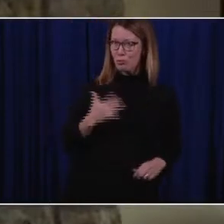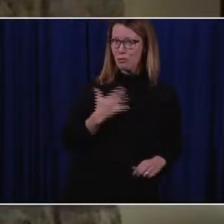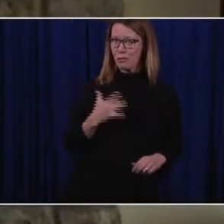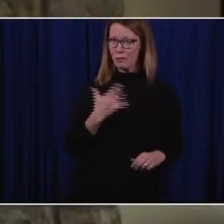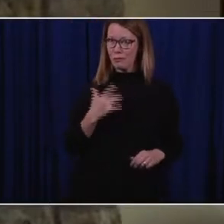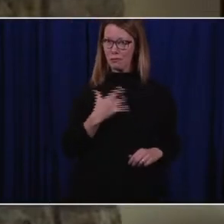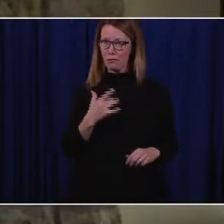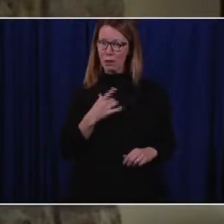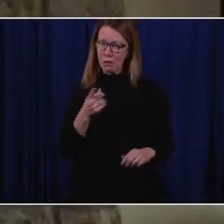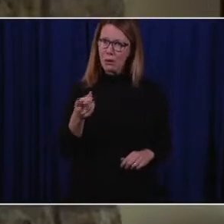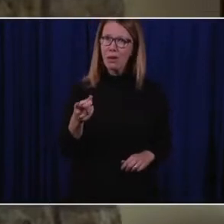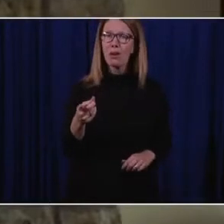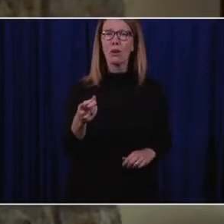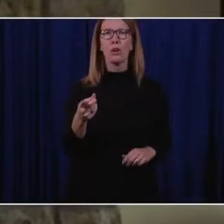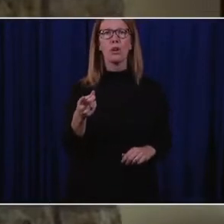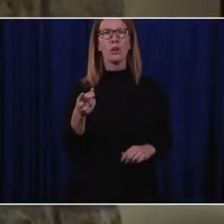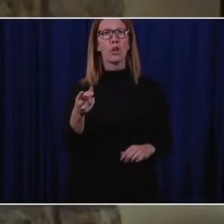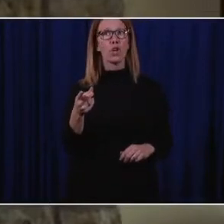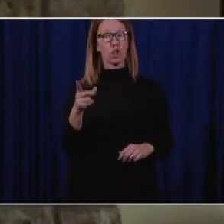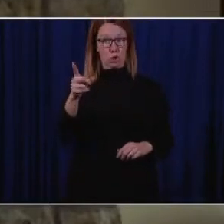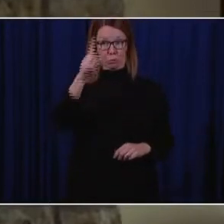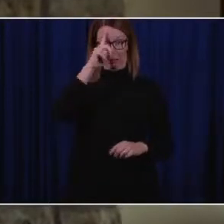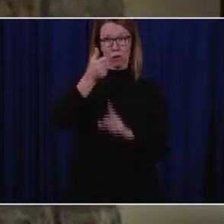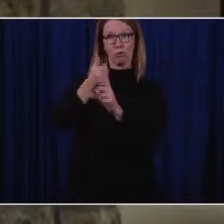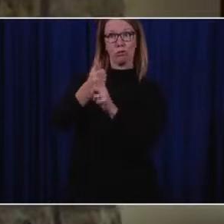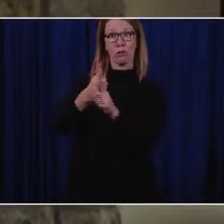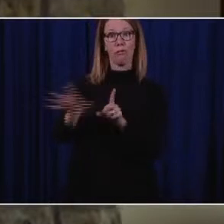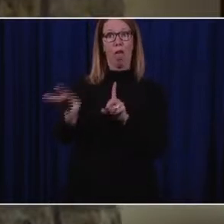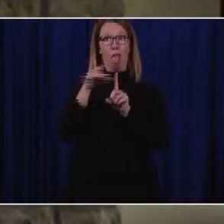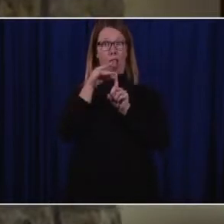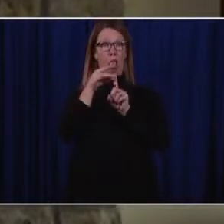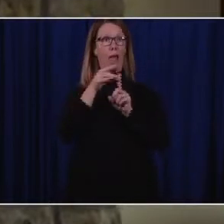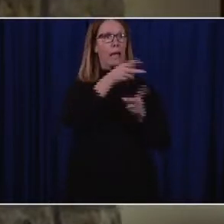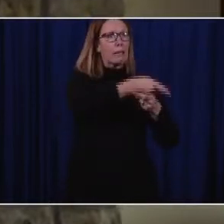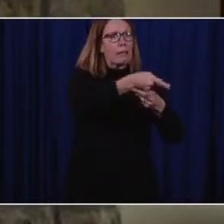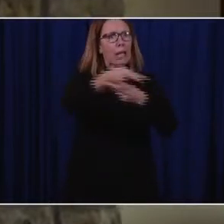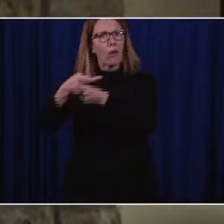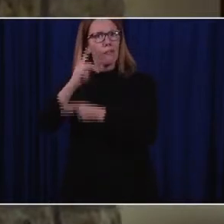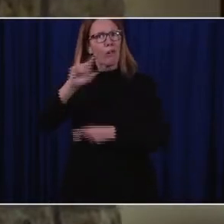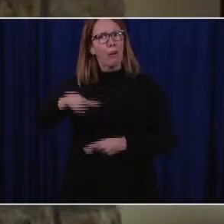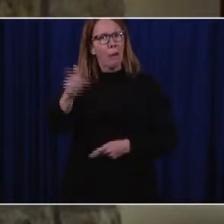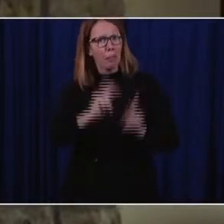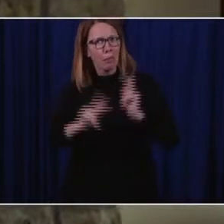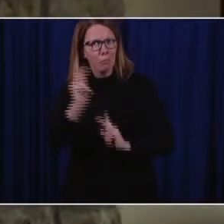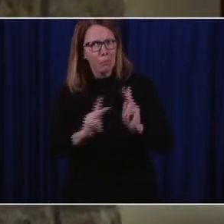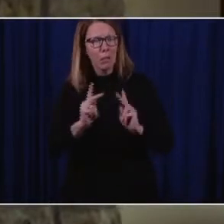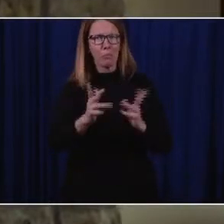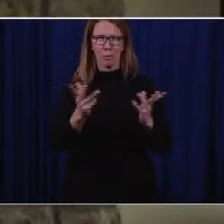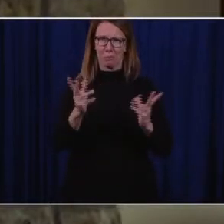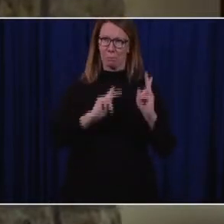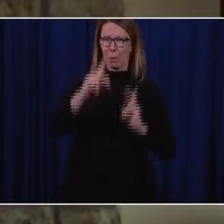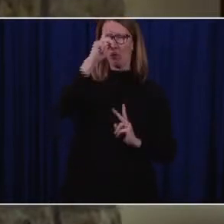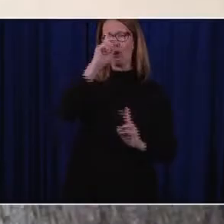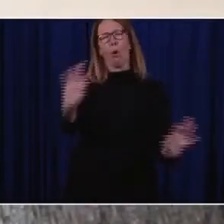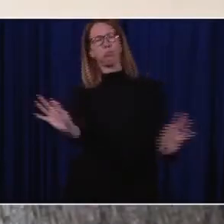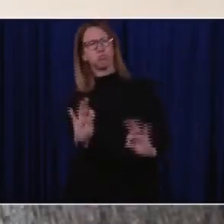you suspect that you got this disease caring for other people who had it.